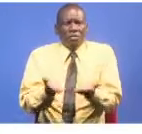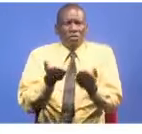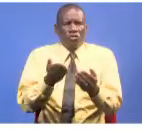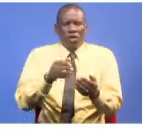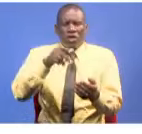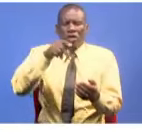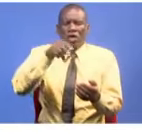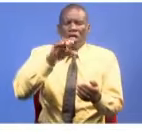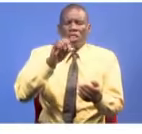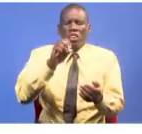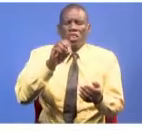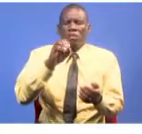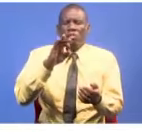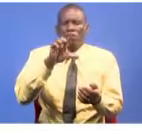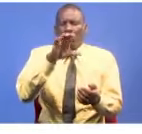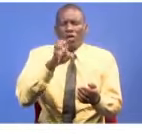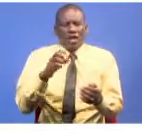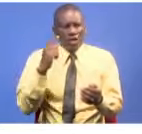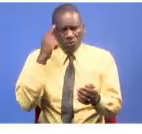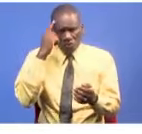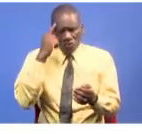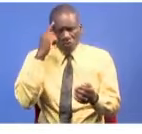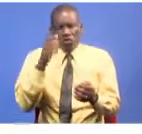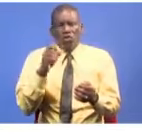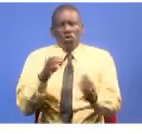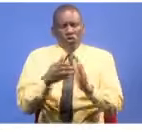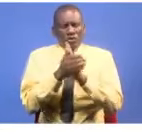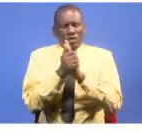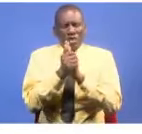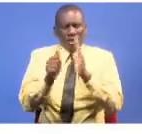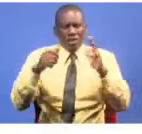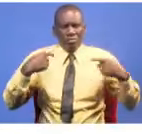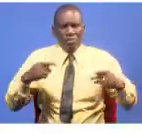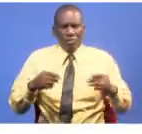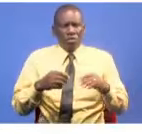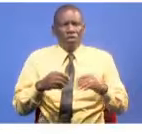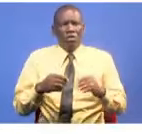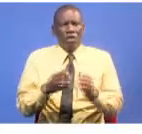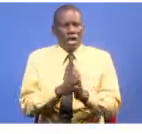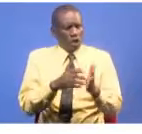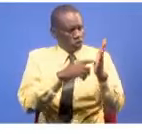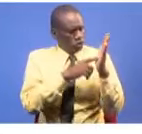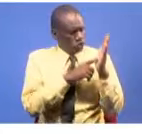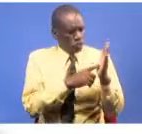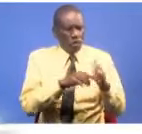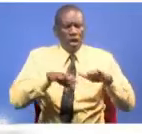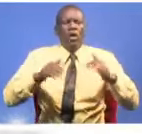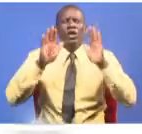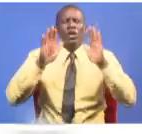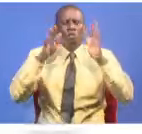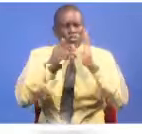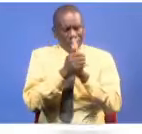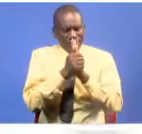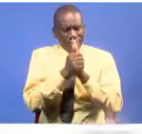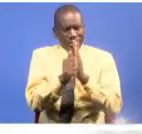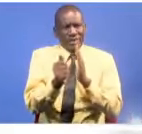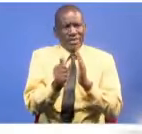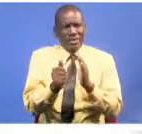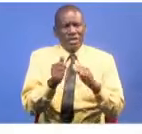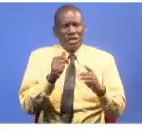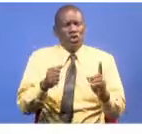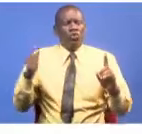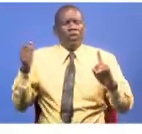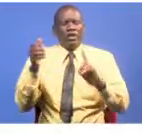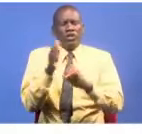profile and recognition of skilled people and showing how important skills are in